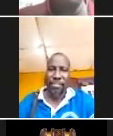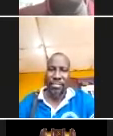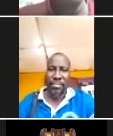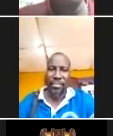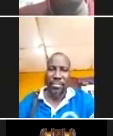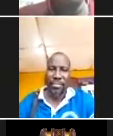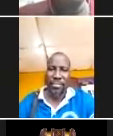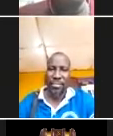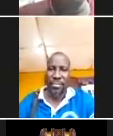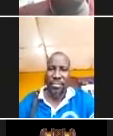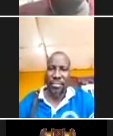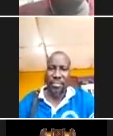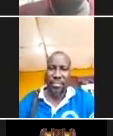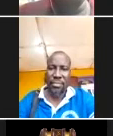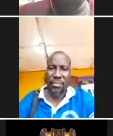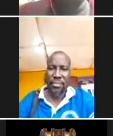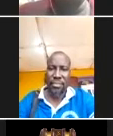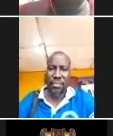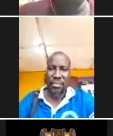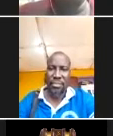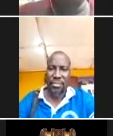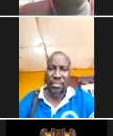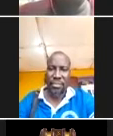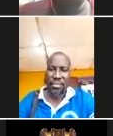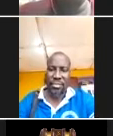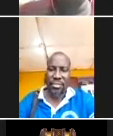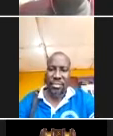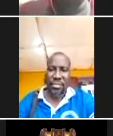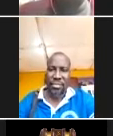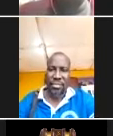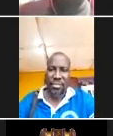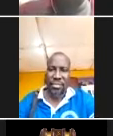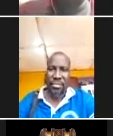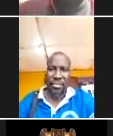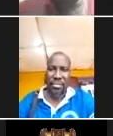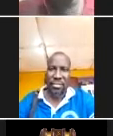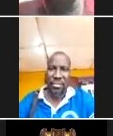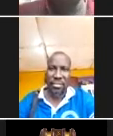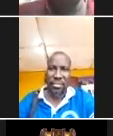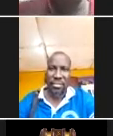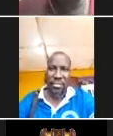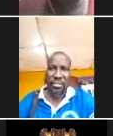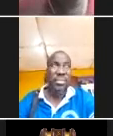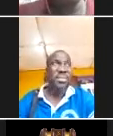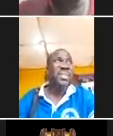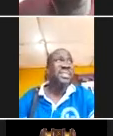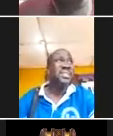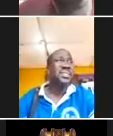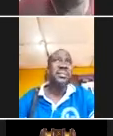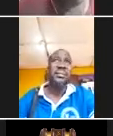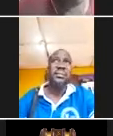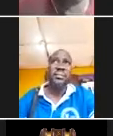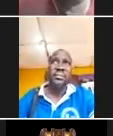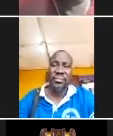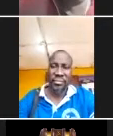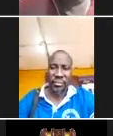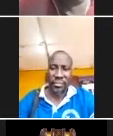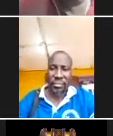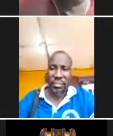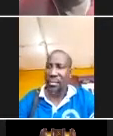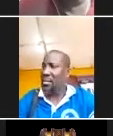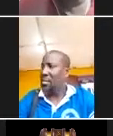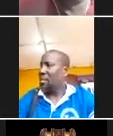Who gave them the right? It is natural purpose, supposed to be natural.